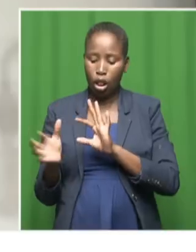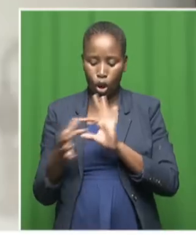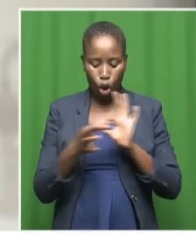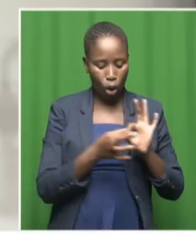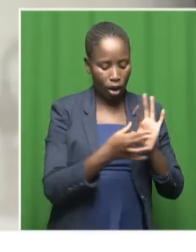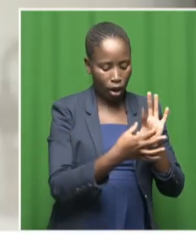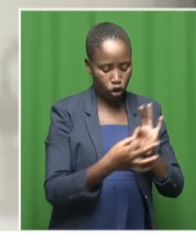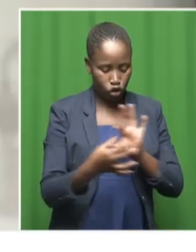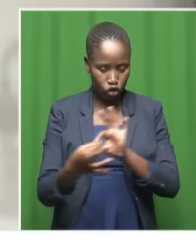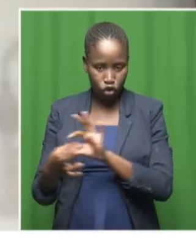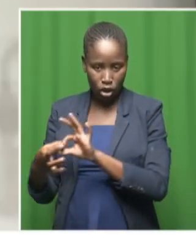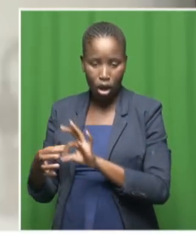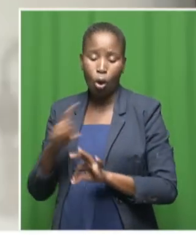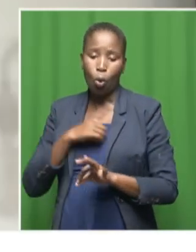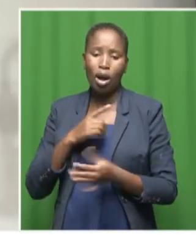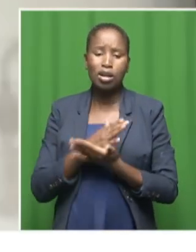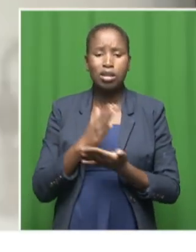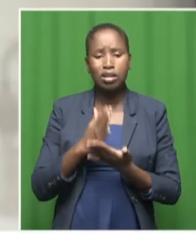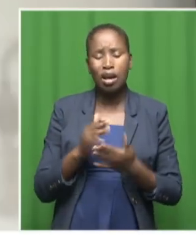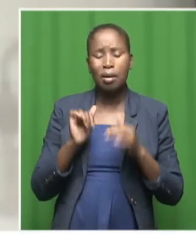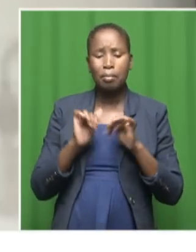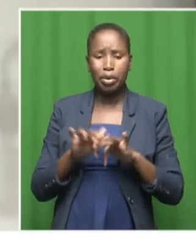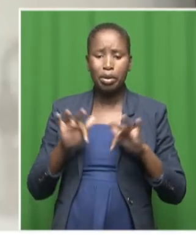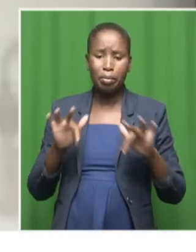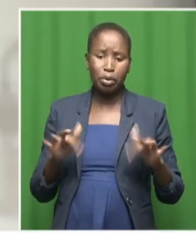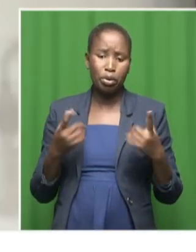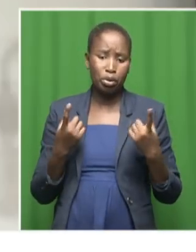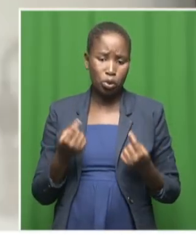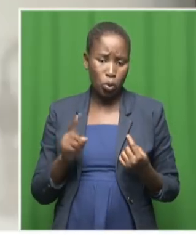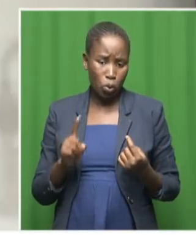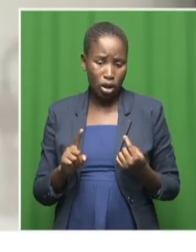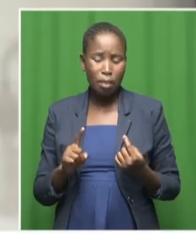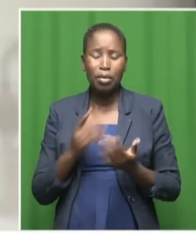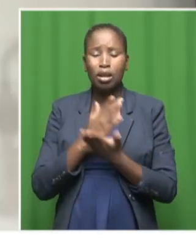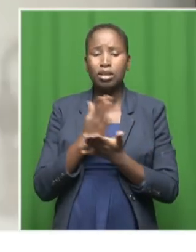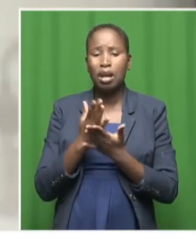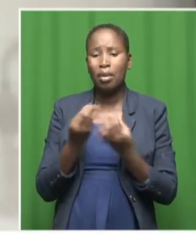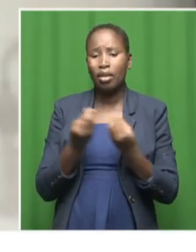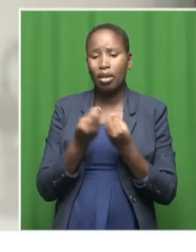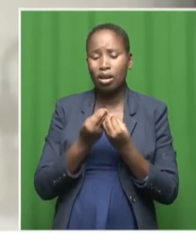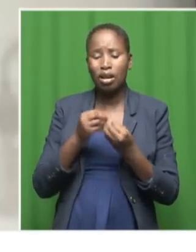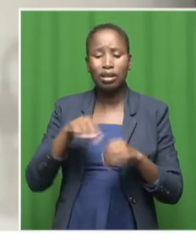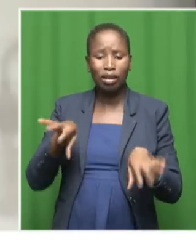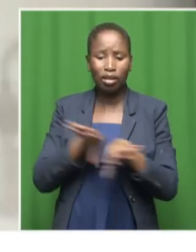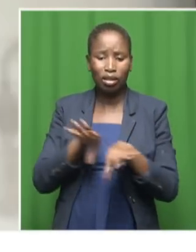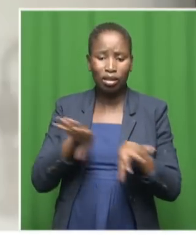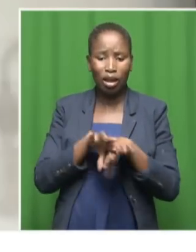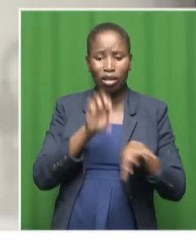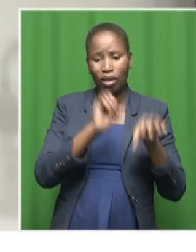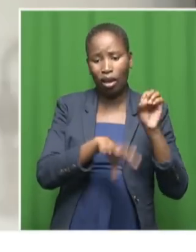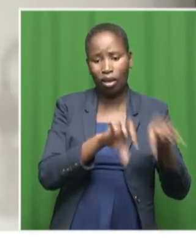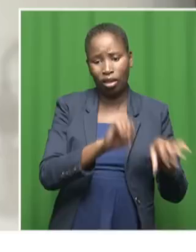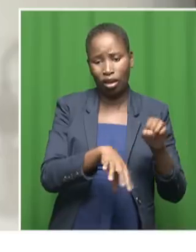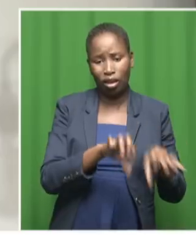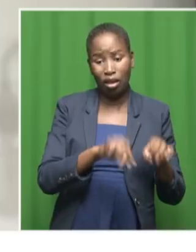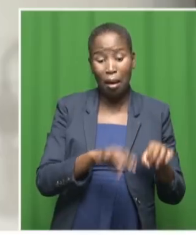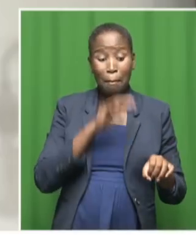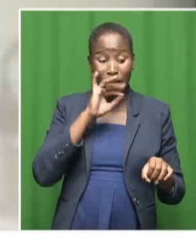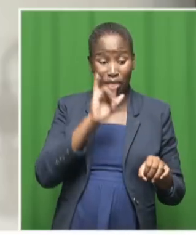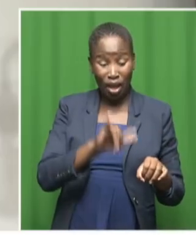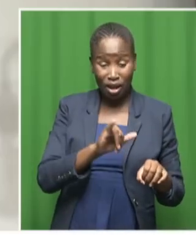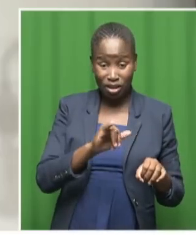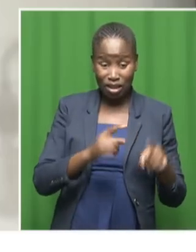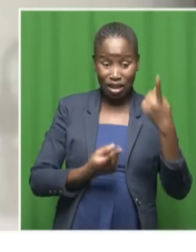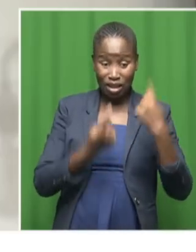the dumping of inappropriate material down sewage infrastructure is a South African problem. It's not just a problem in the city of Cape